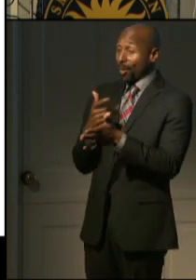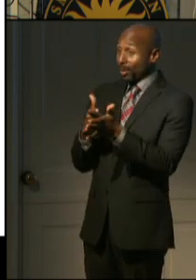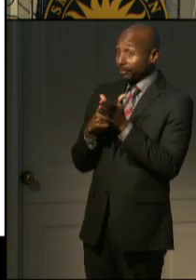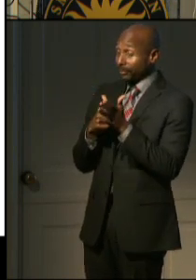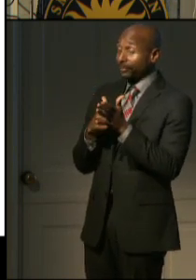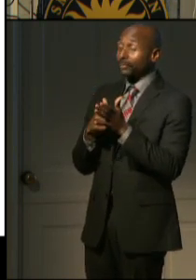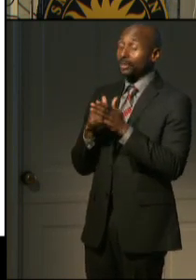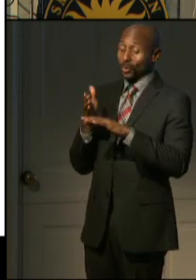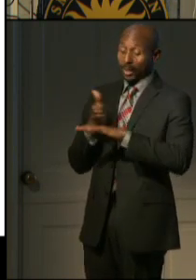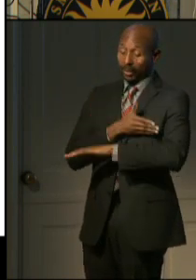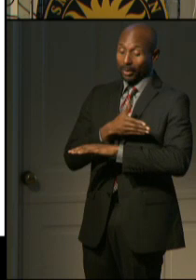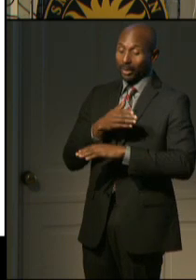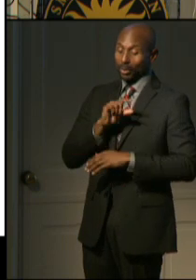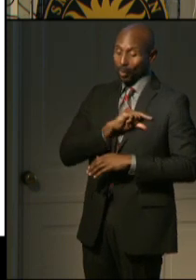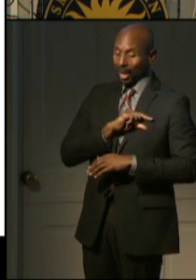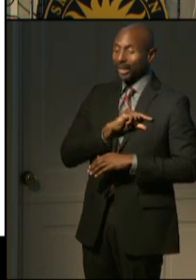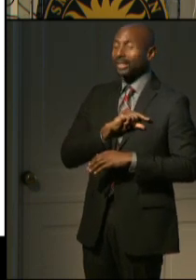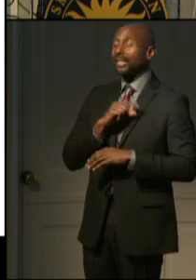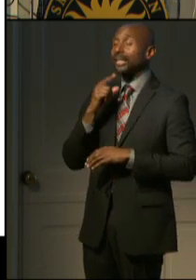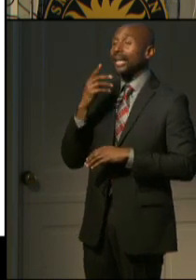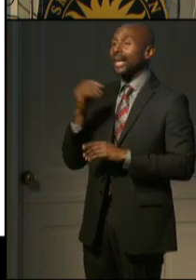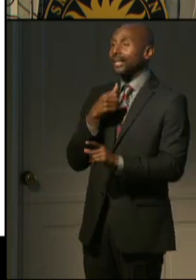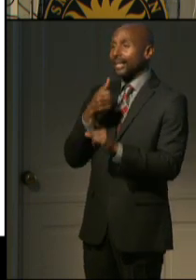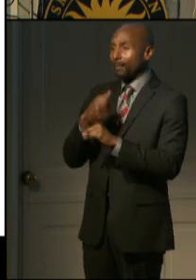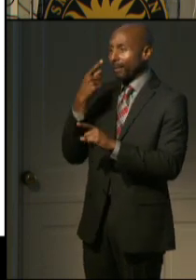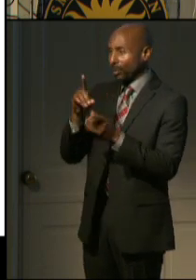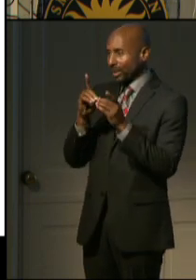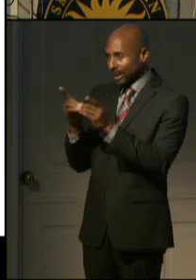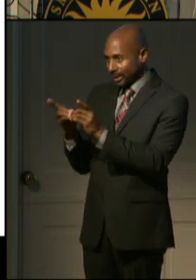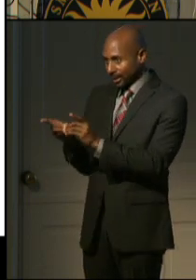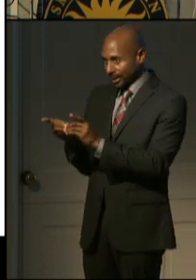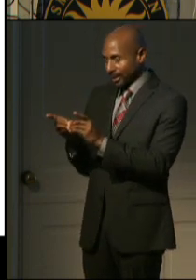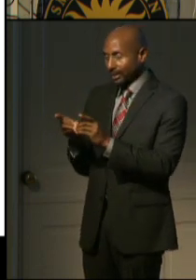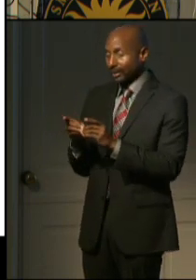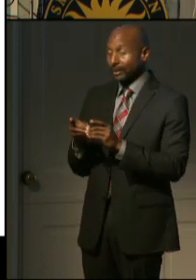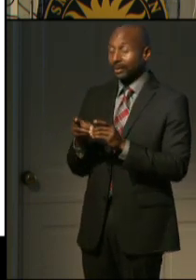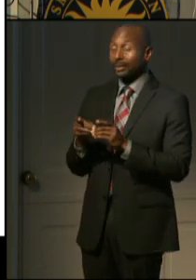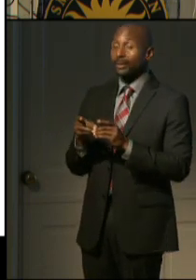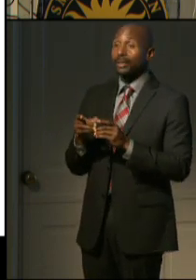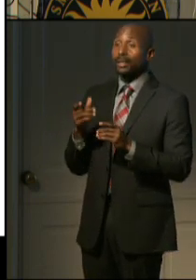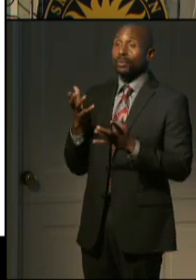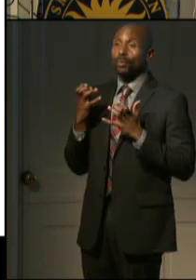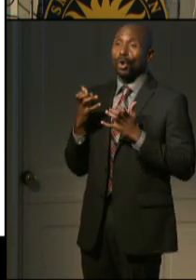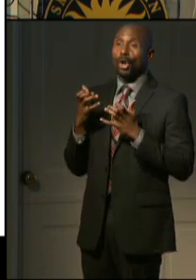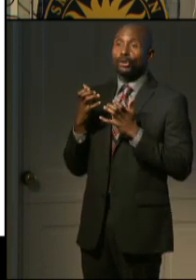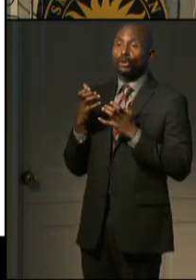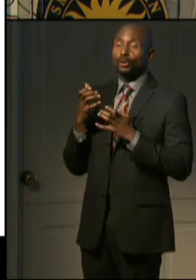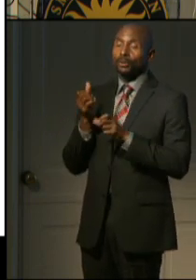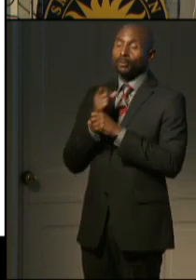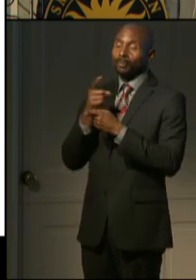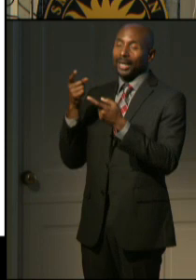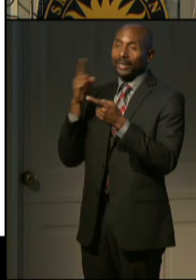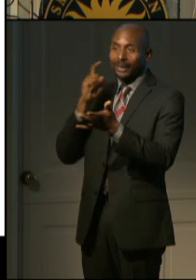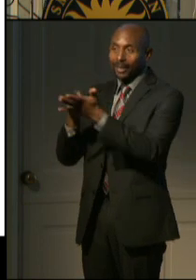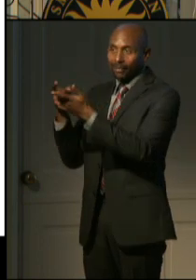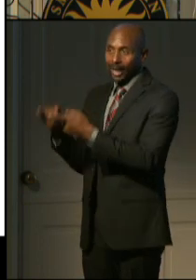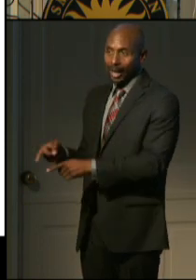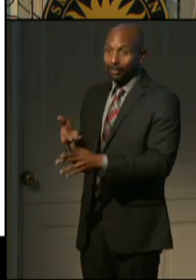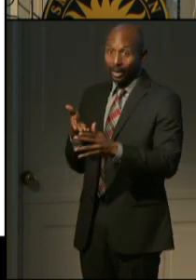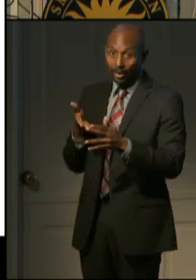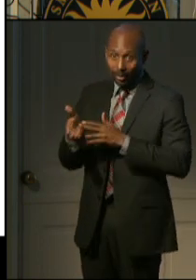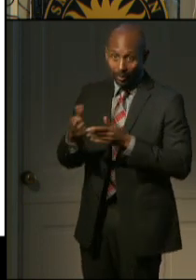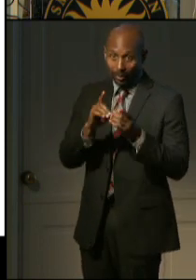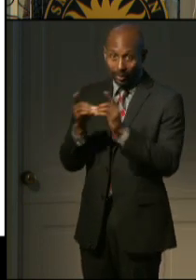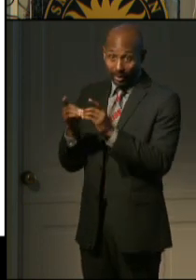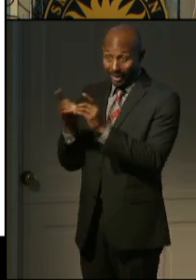of Smithsonian digitized collections. Our vision, as it were, is to enable discovery through digitization. But my elevator pitch